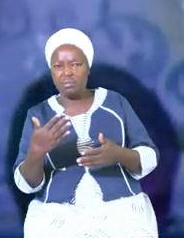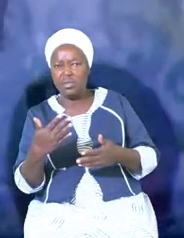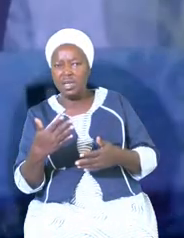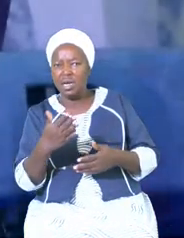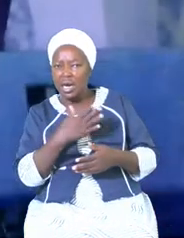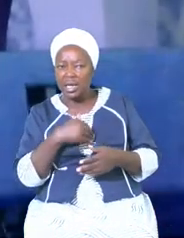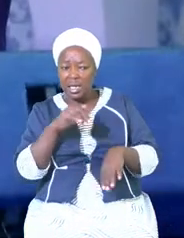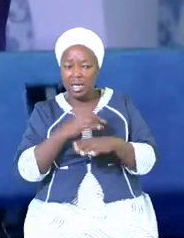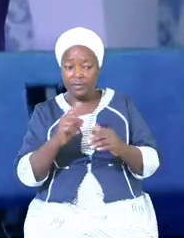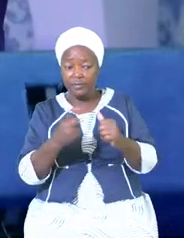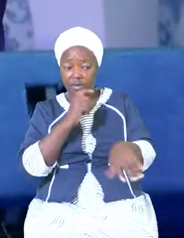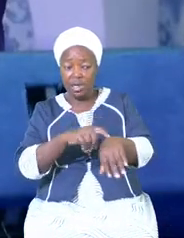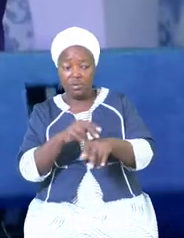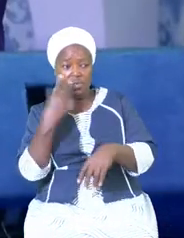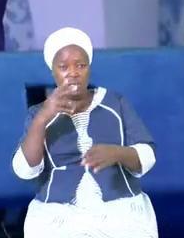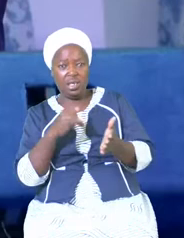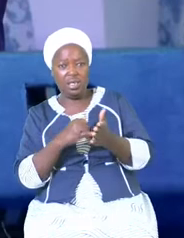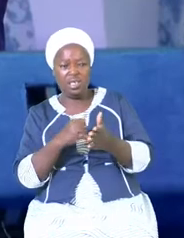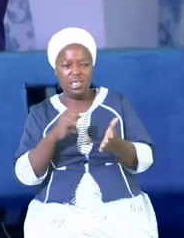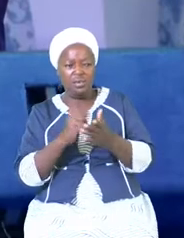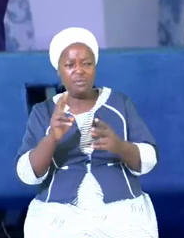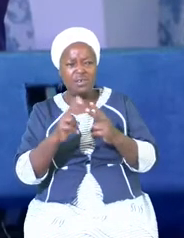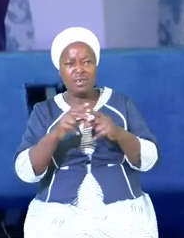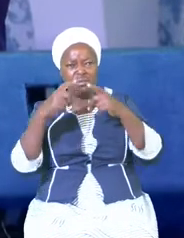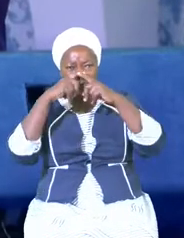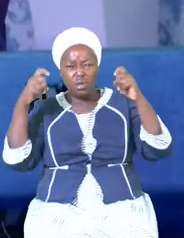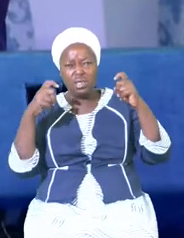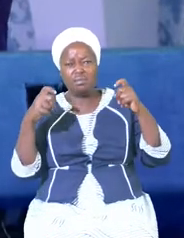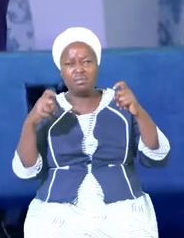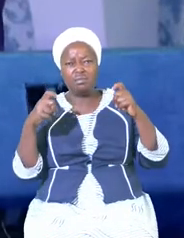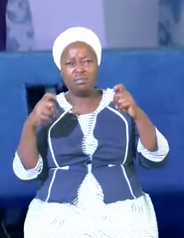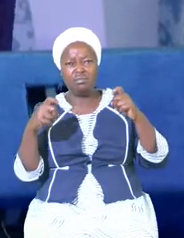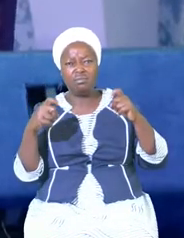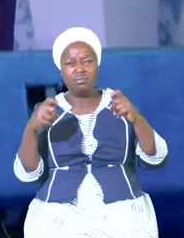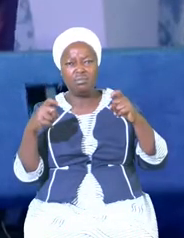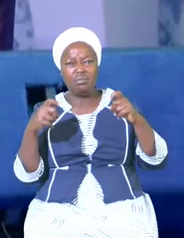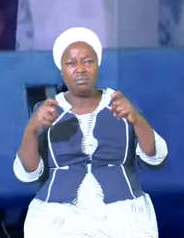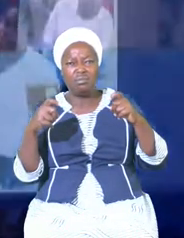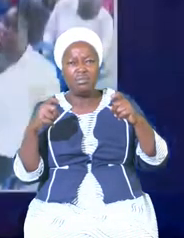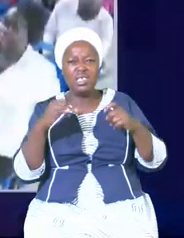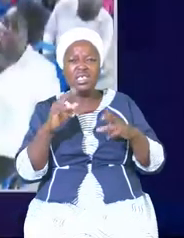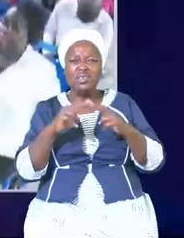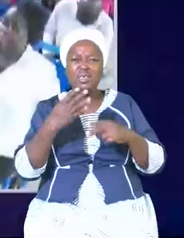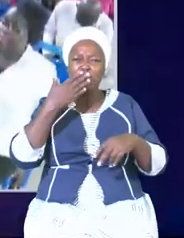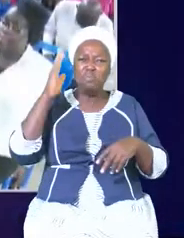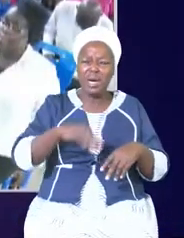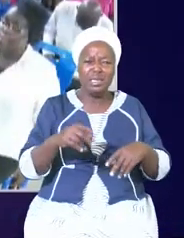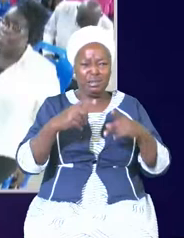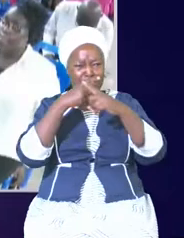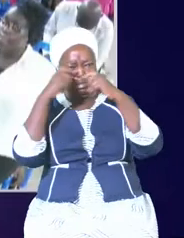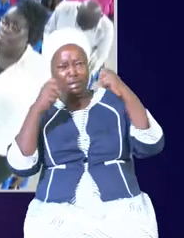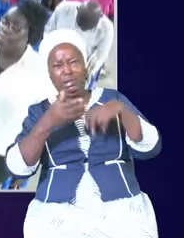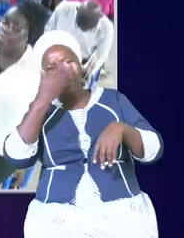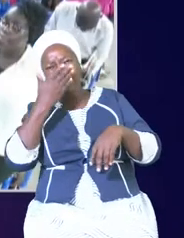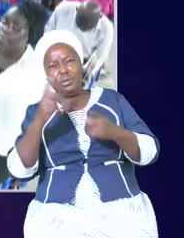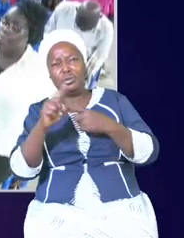first time you look at it, it's ugly, it's repellent, it repels you.